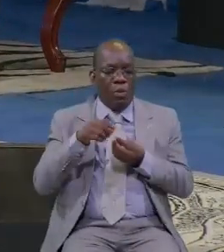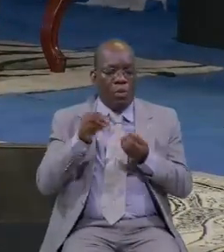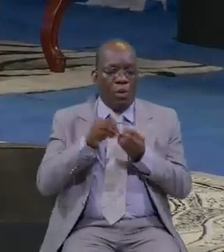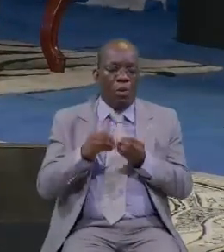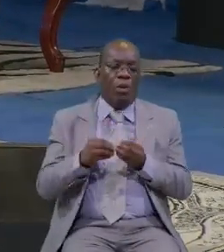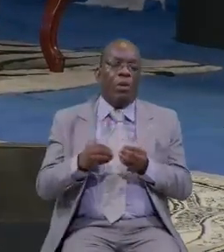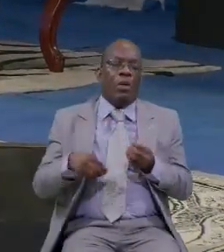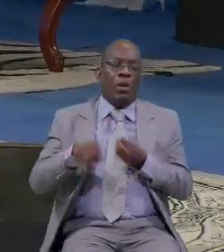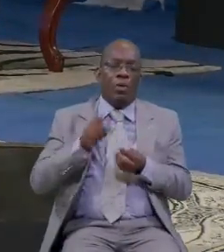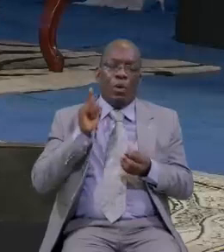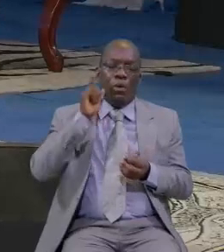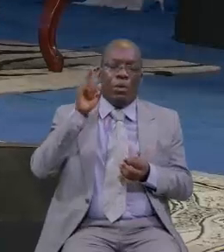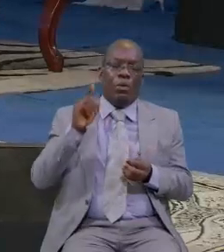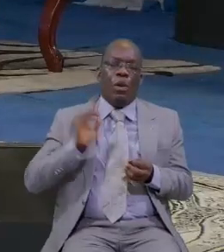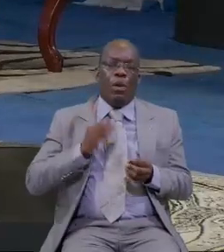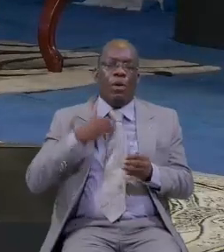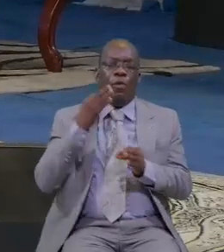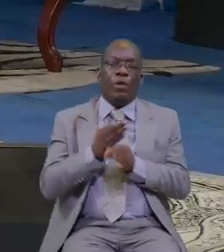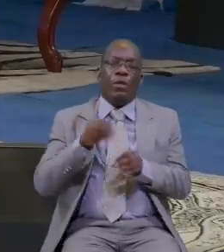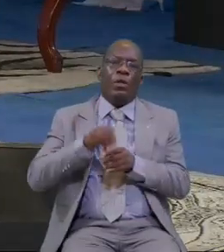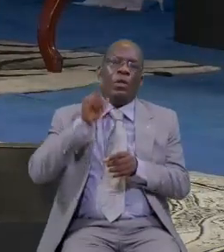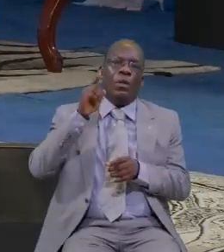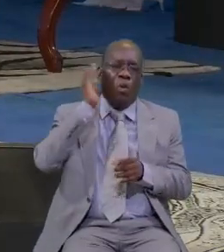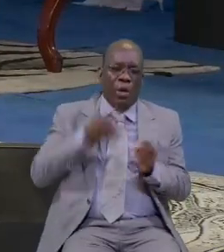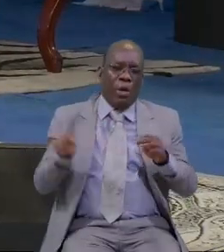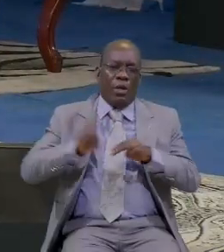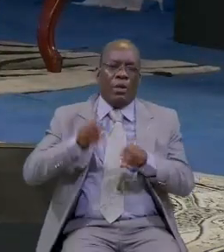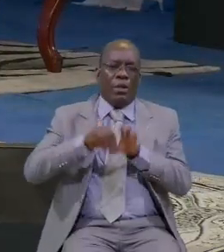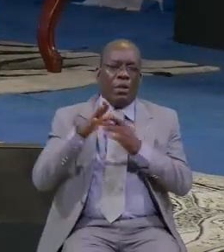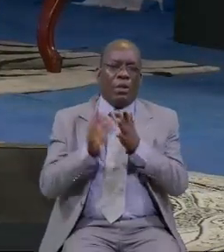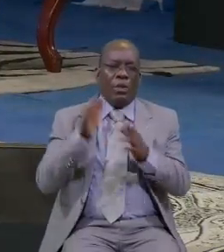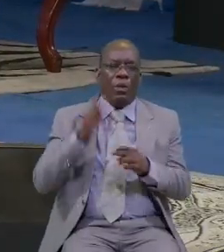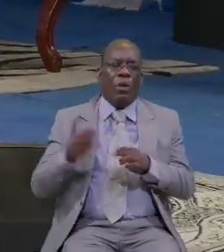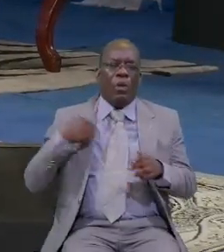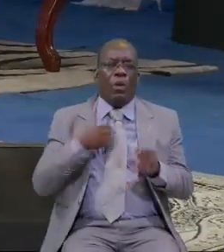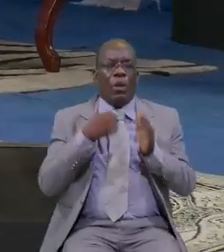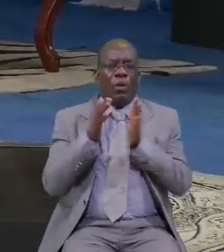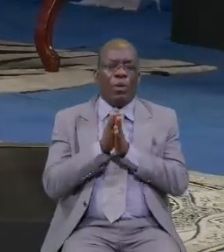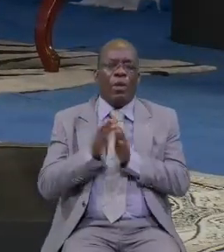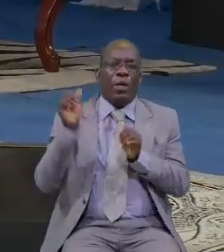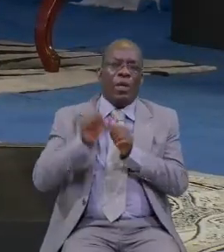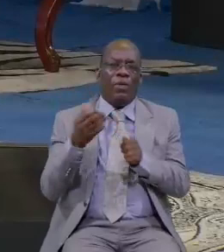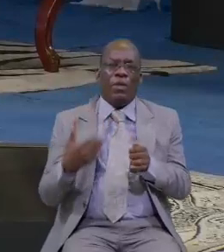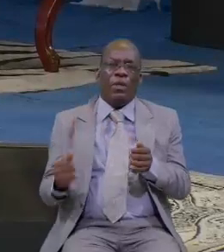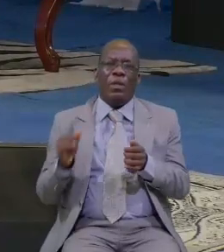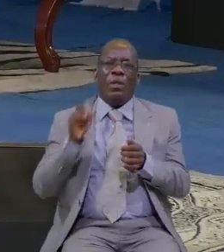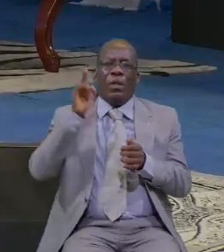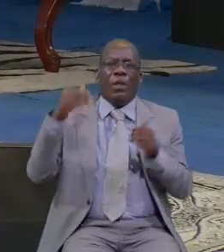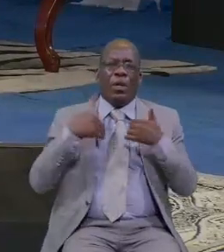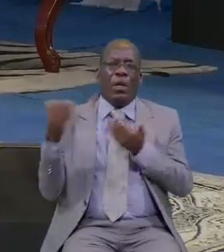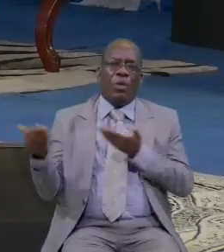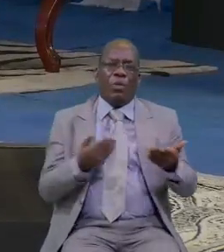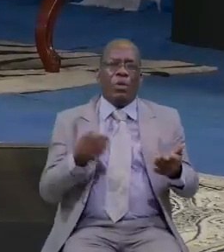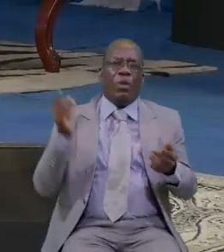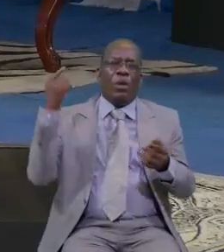in Jesus' name. And we pray everything is brought for total